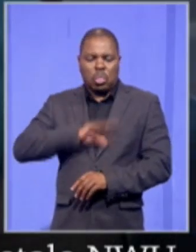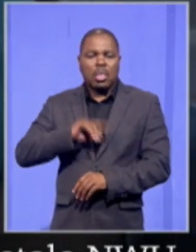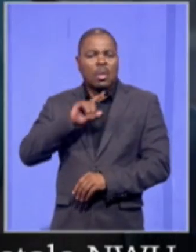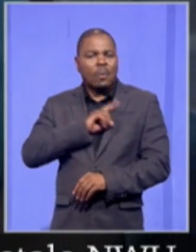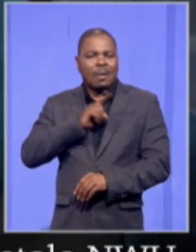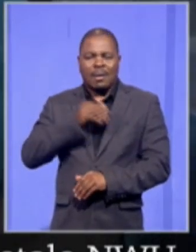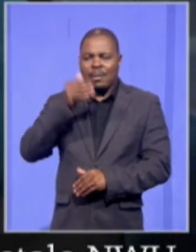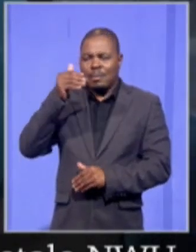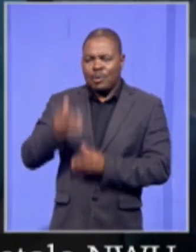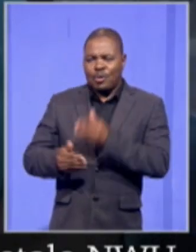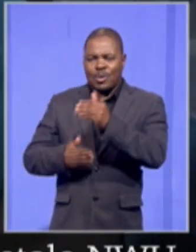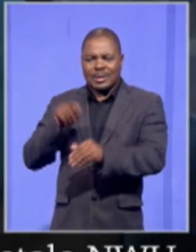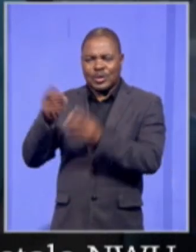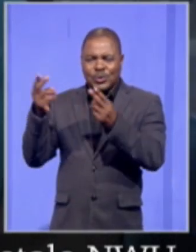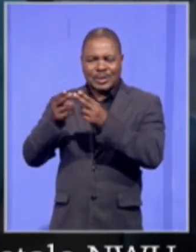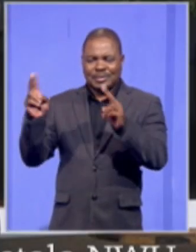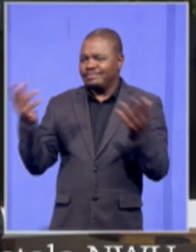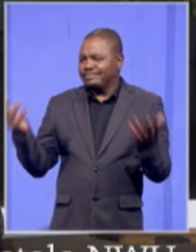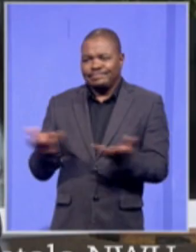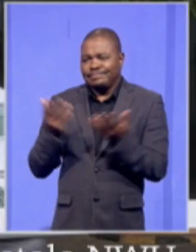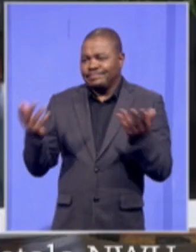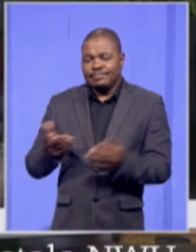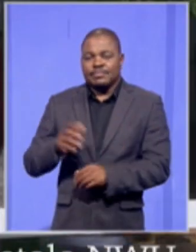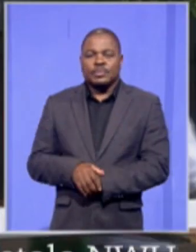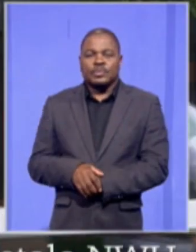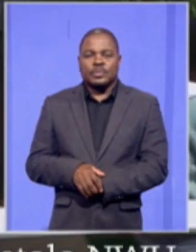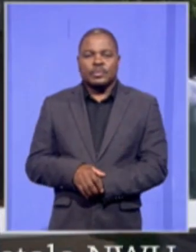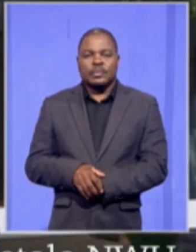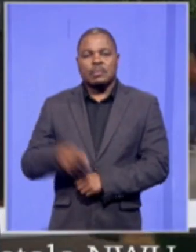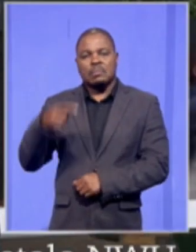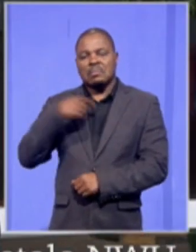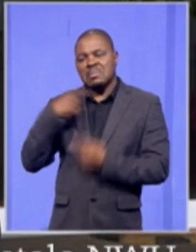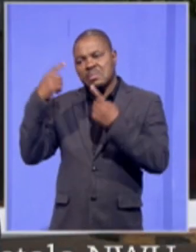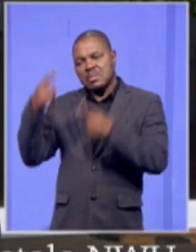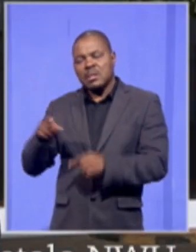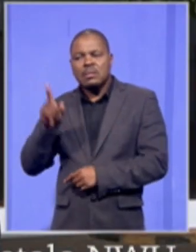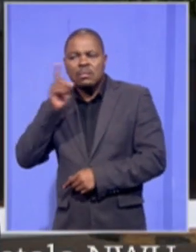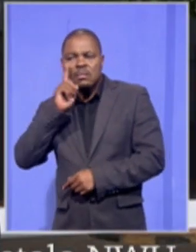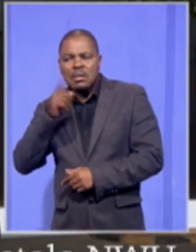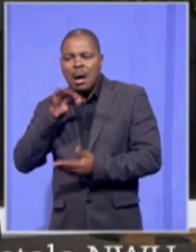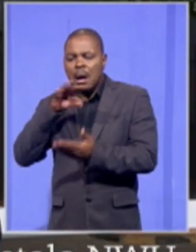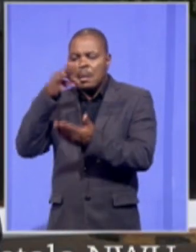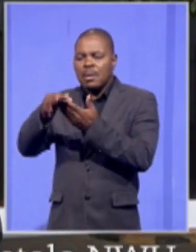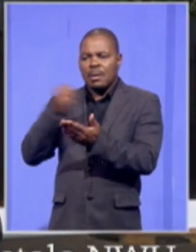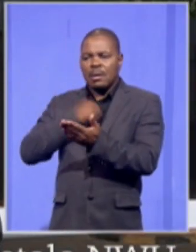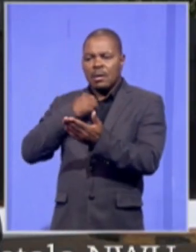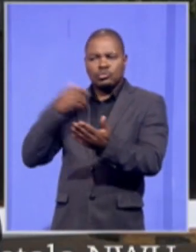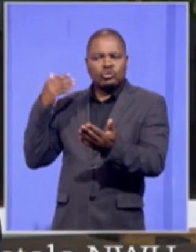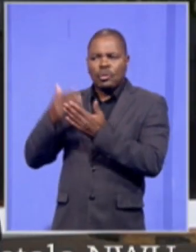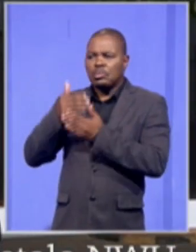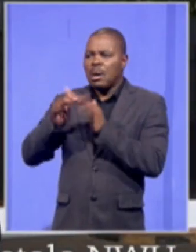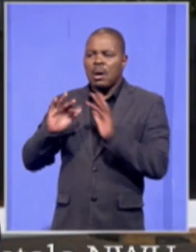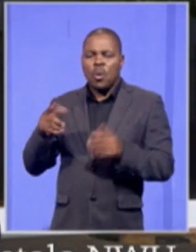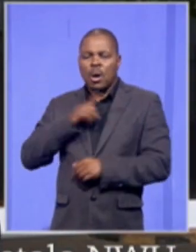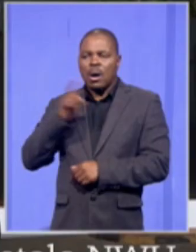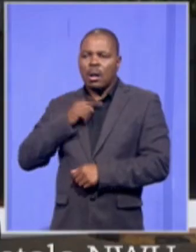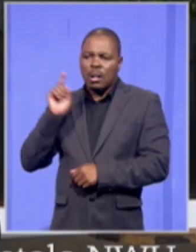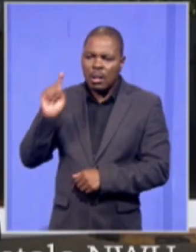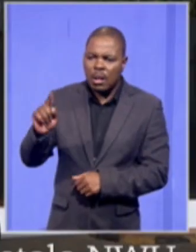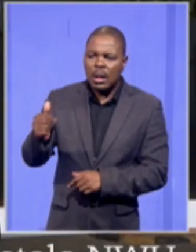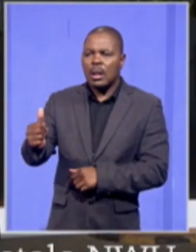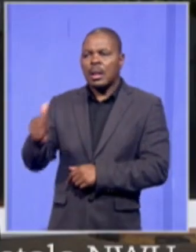eo e dirisiwang ke university. Well, I'm just here to check my status because like khale ke bua ha go tere boe Monday